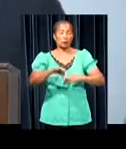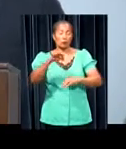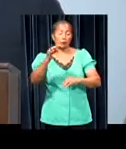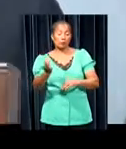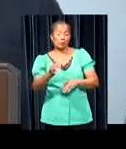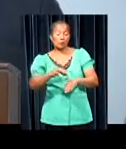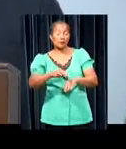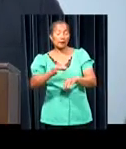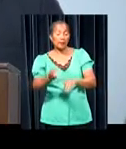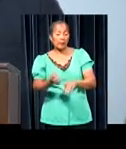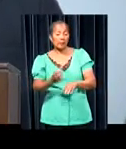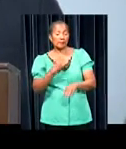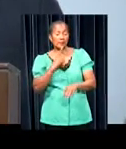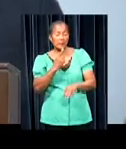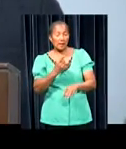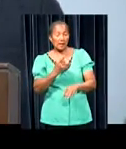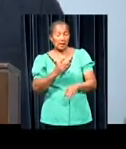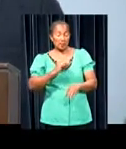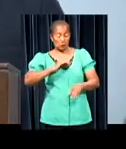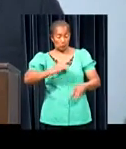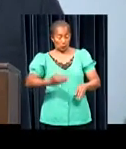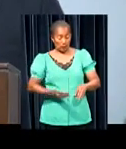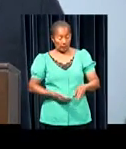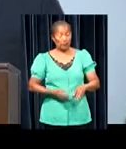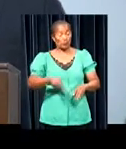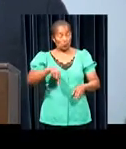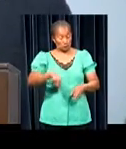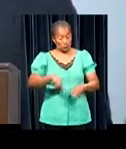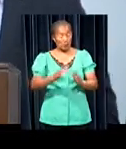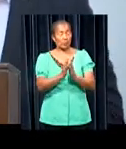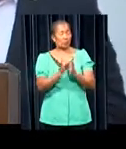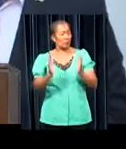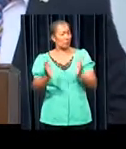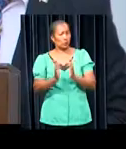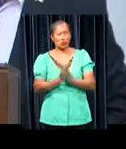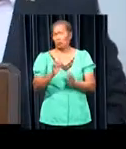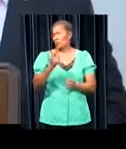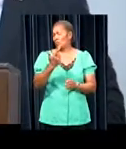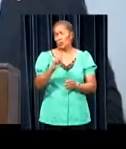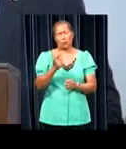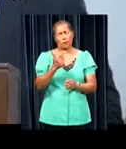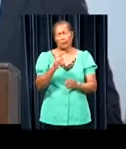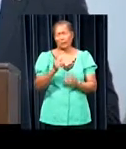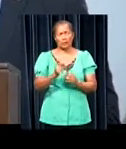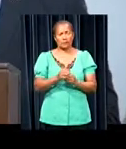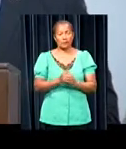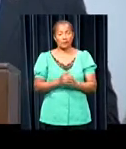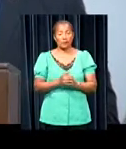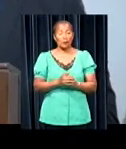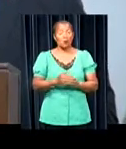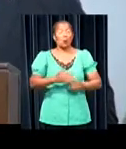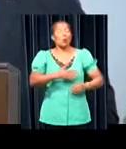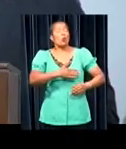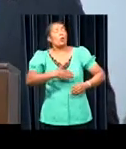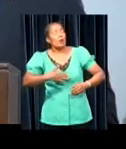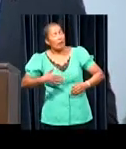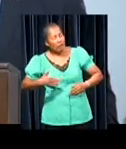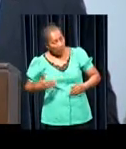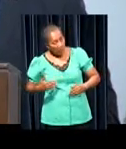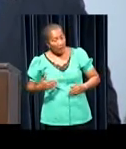that pregnancies during this period should be delayed. The minister has not said how long the warning